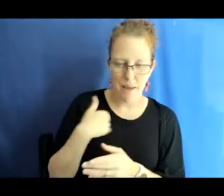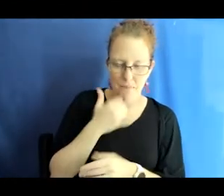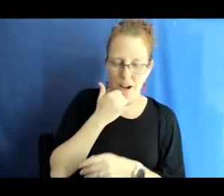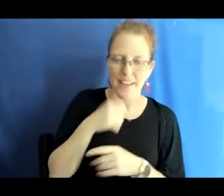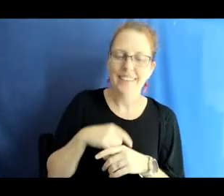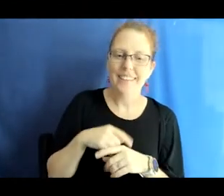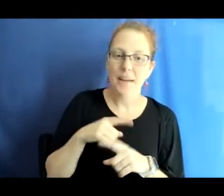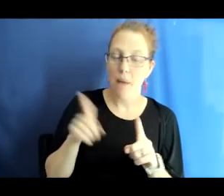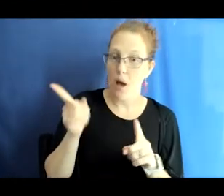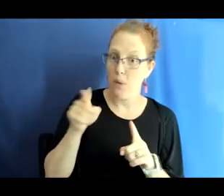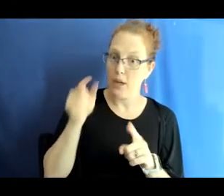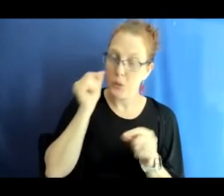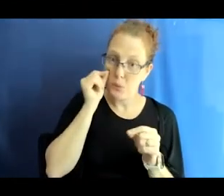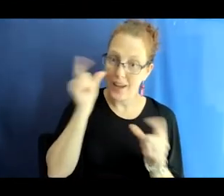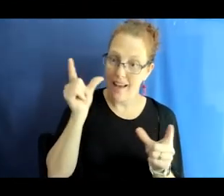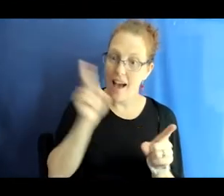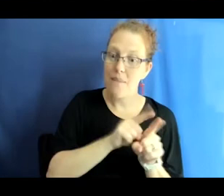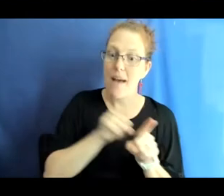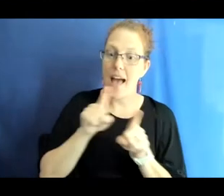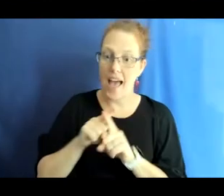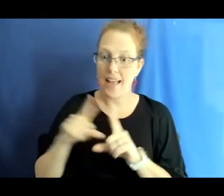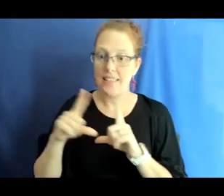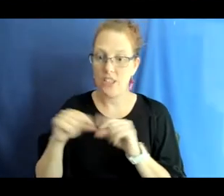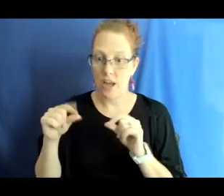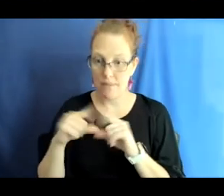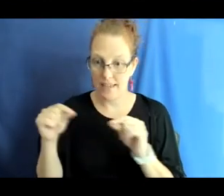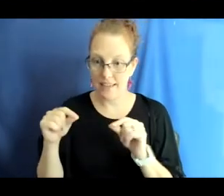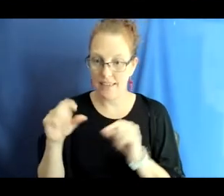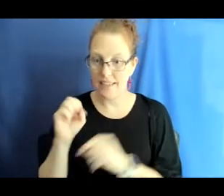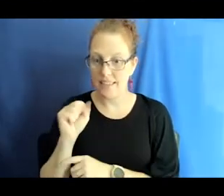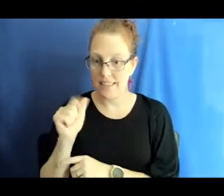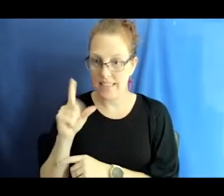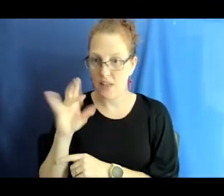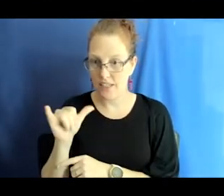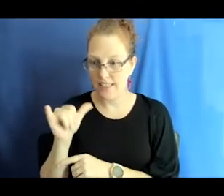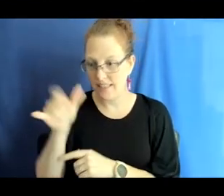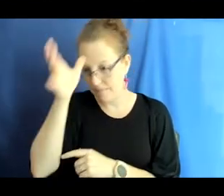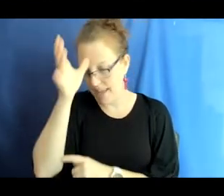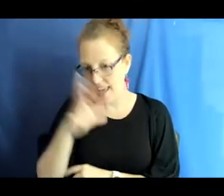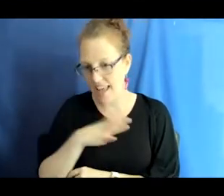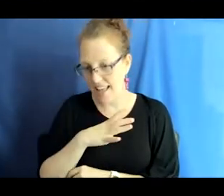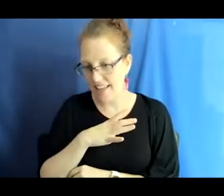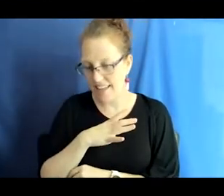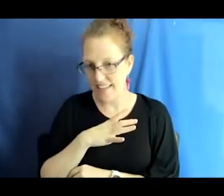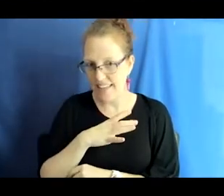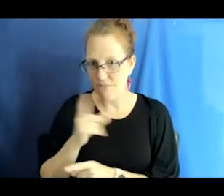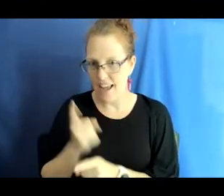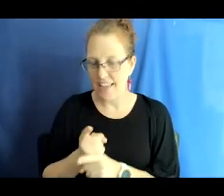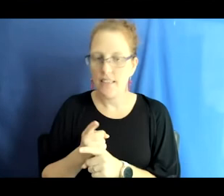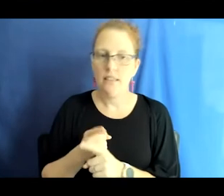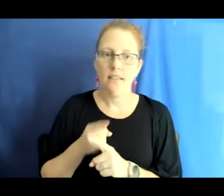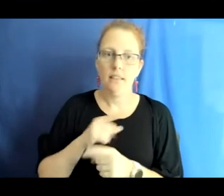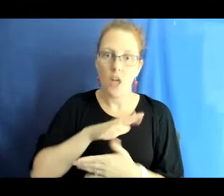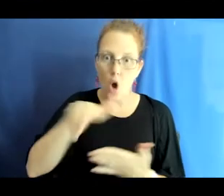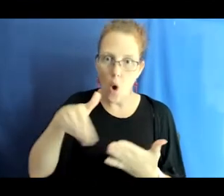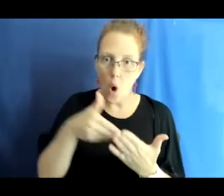where you wake up as a Japanese salaryman. Mm-hmm. Yeah. And I mean, all the studying